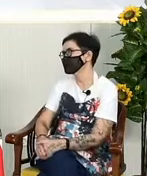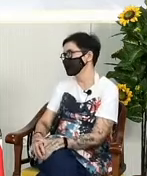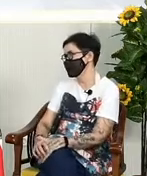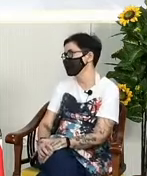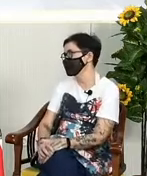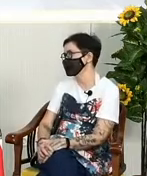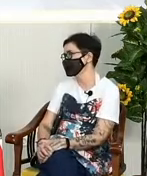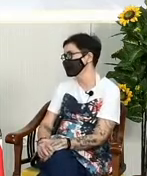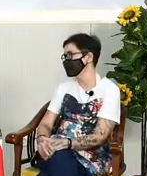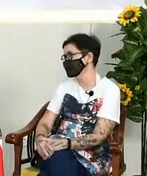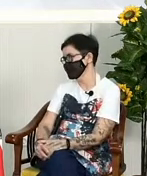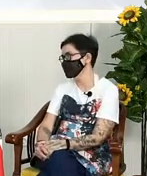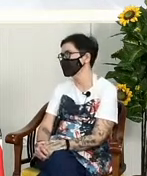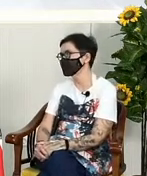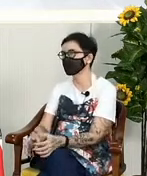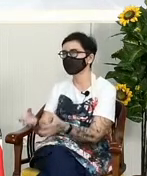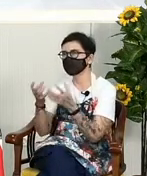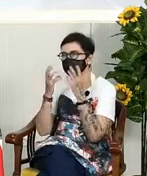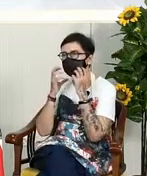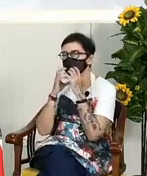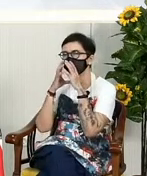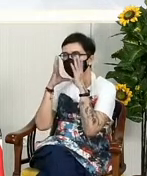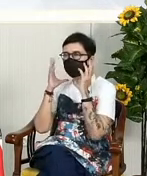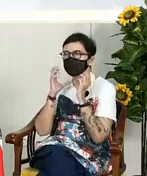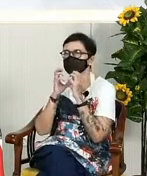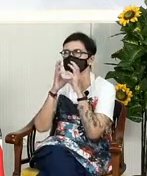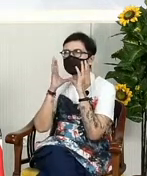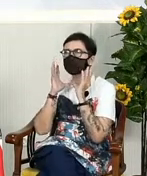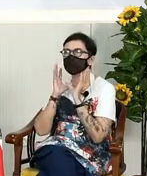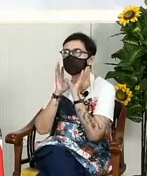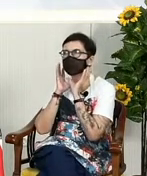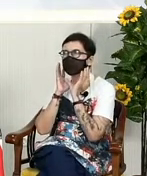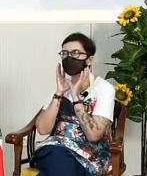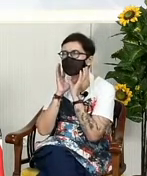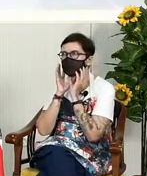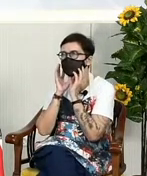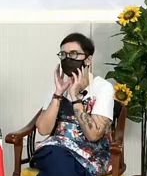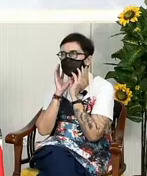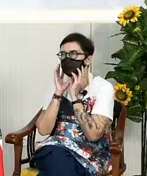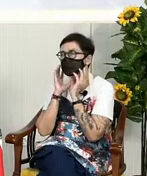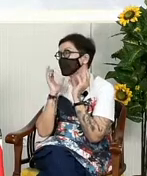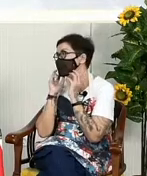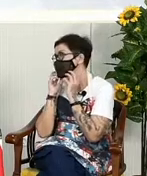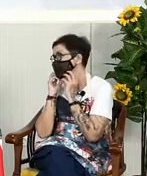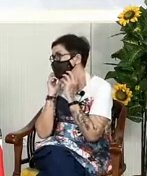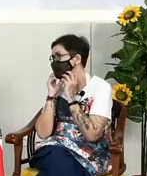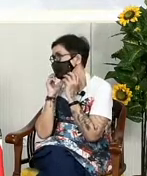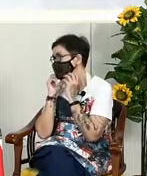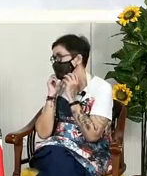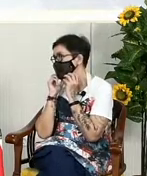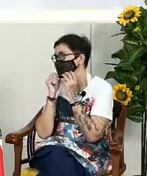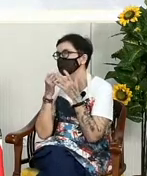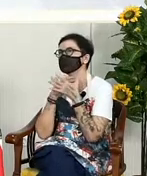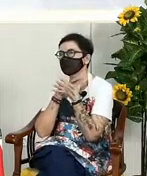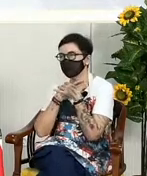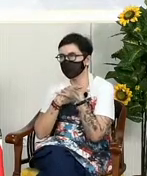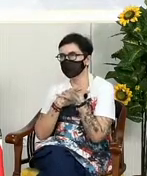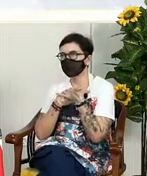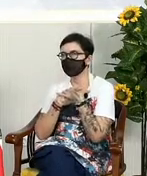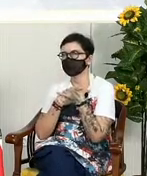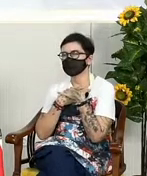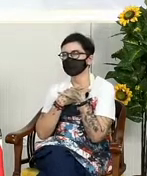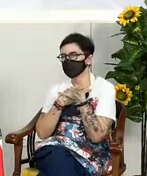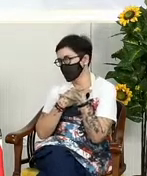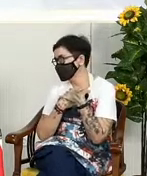of what we're eating. Okay, so we really, and also we encourage the senses in our mouth,